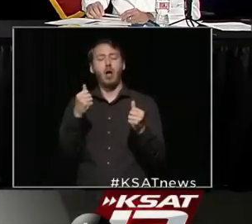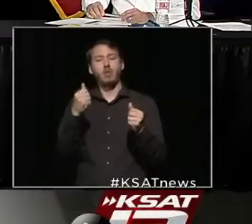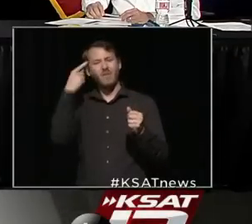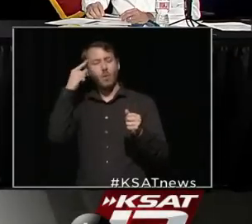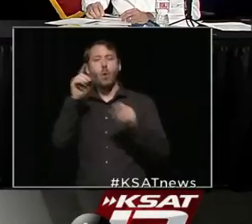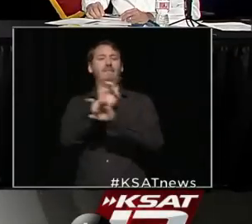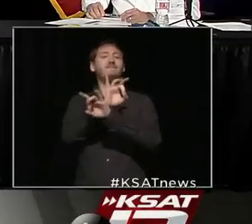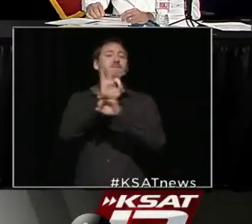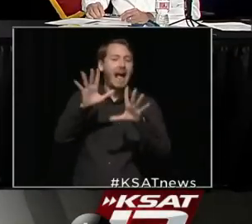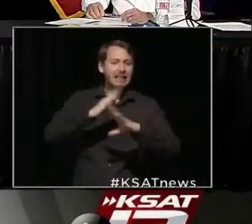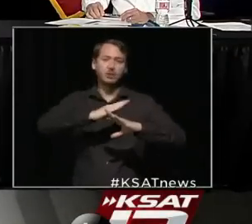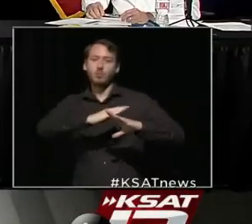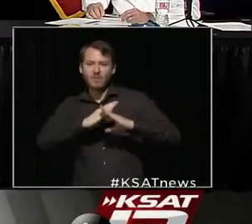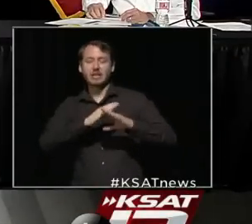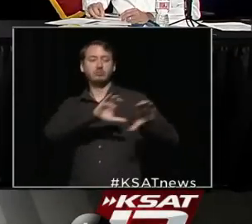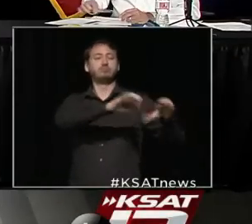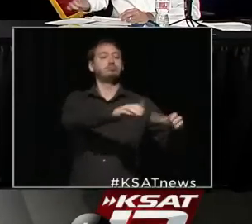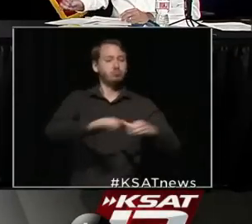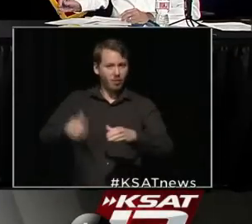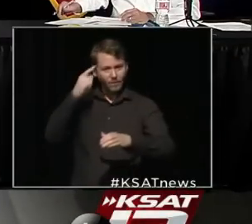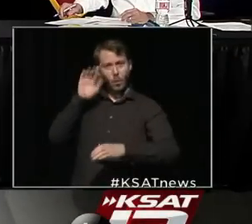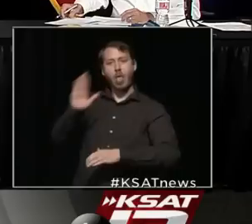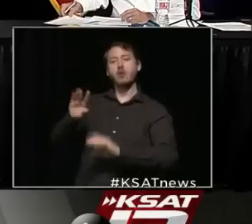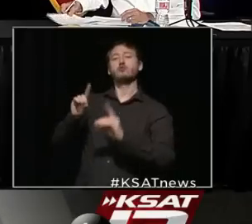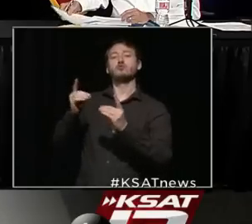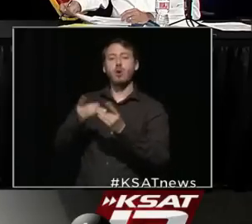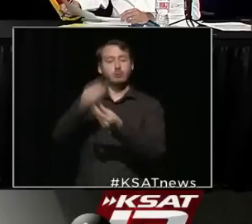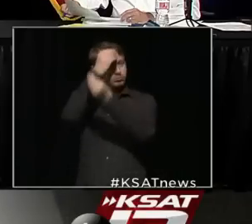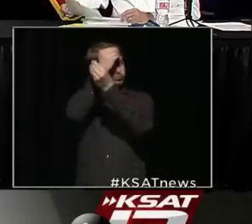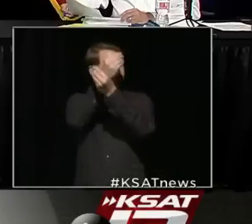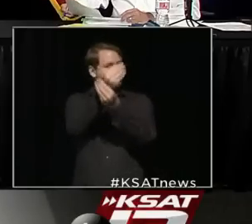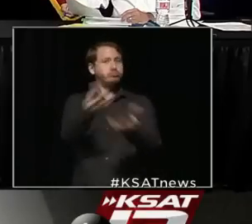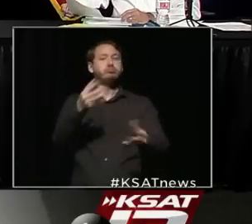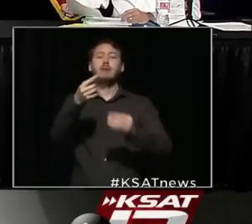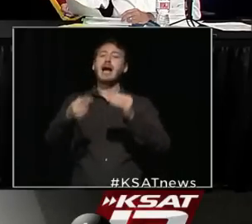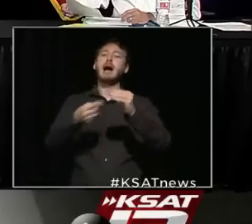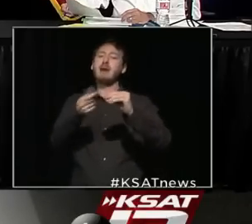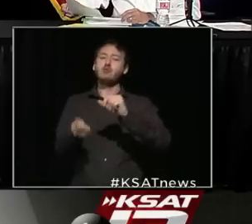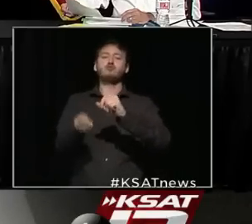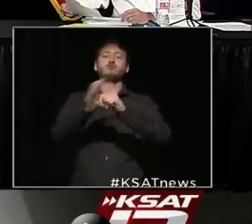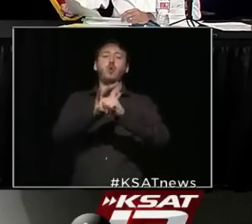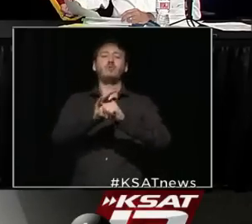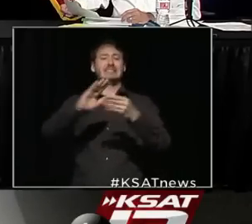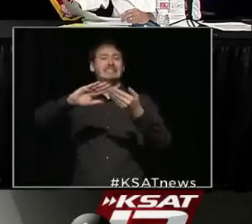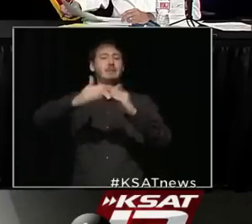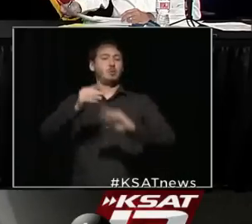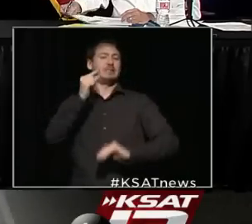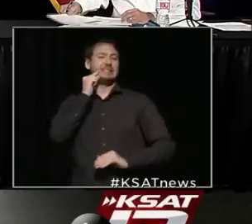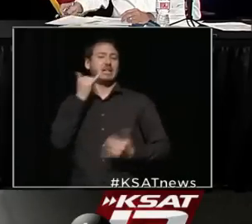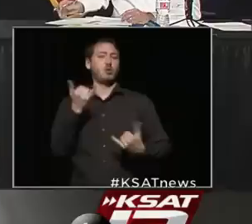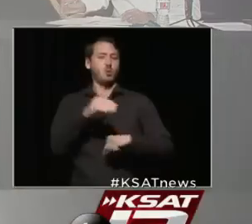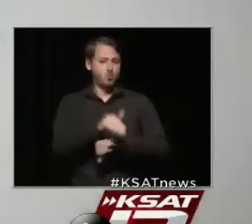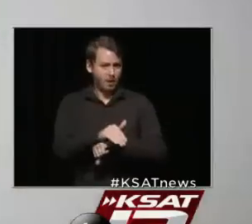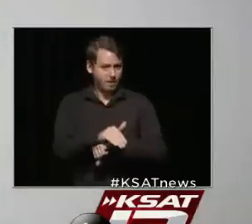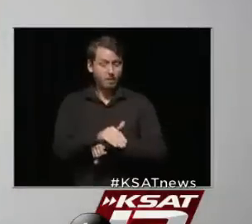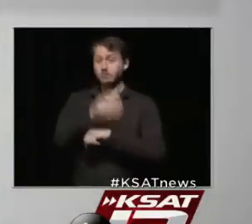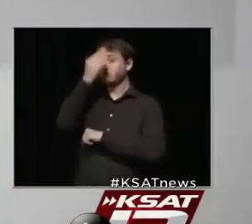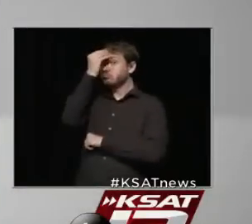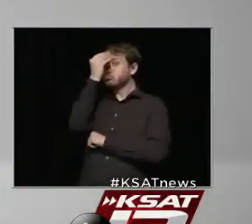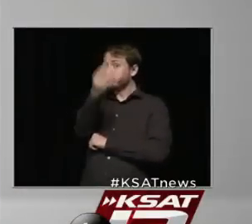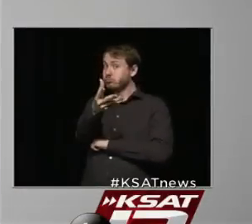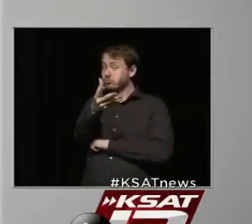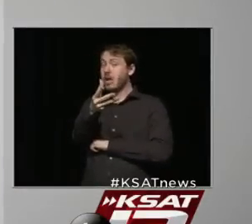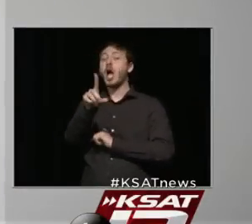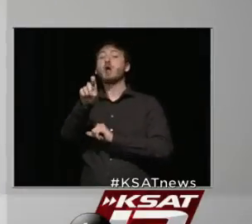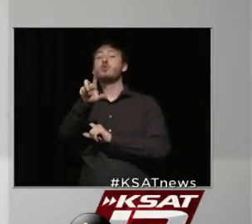divisions of the Metro Health Department. And this is our COVID-19 update for the San Antonio community. Tonight, we're reporting